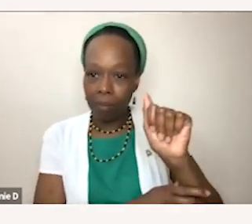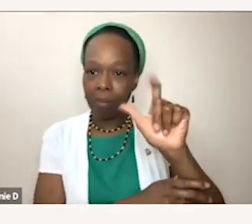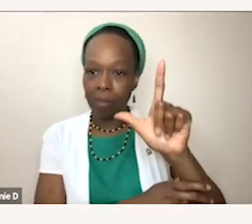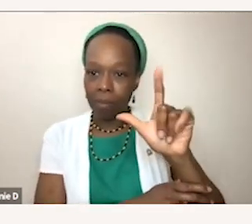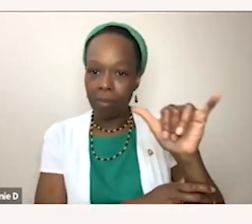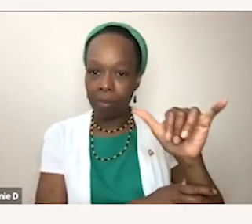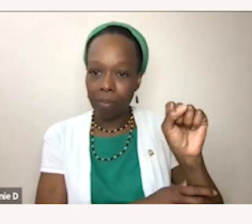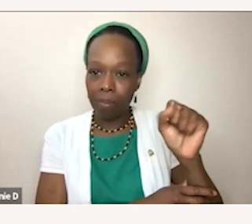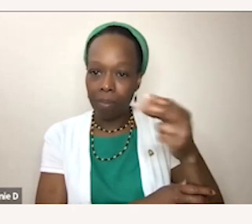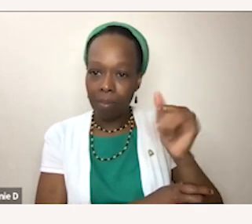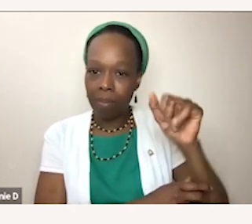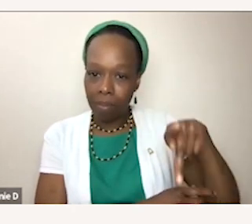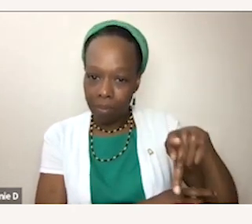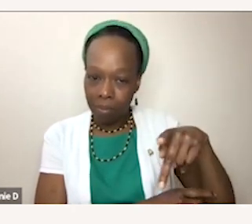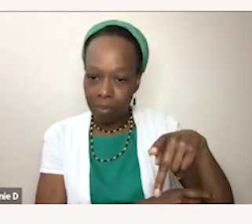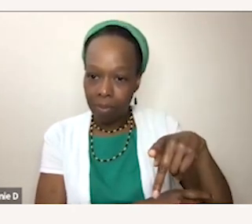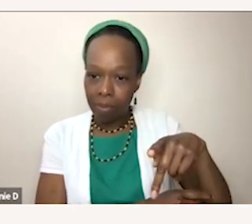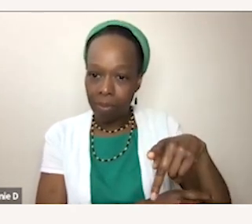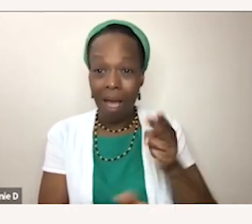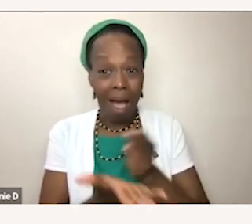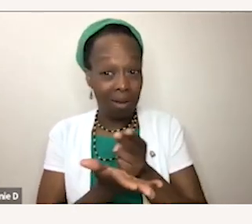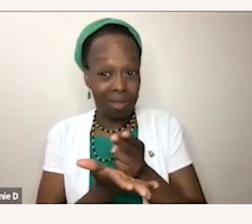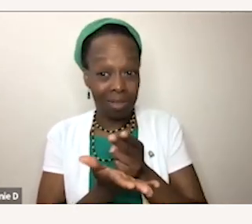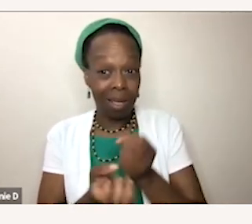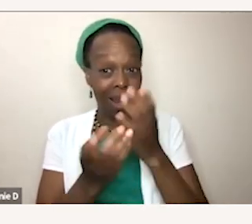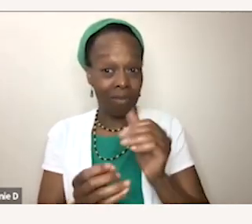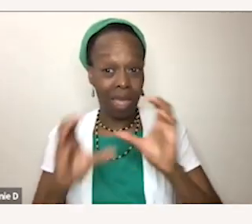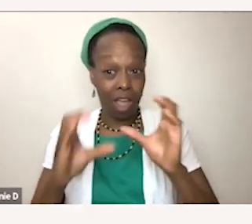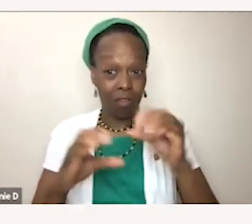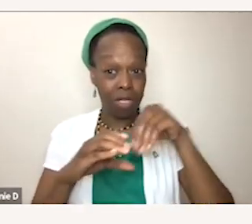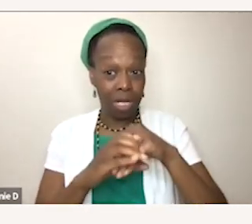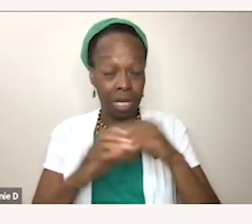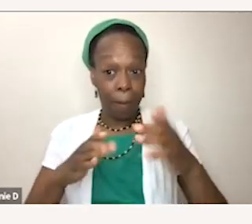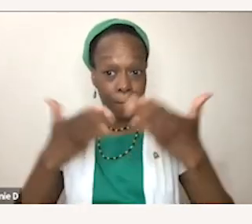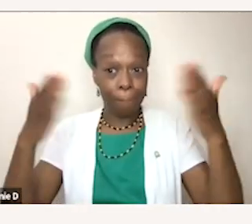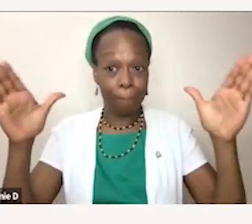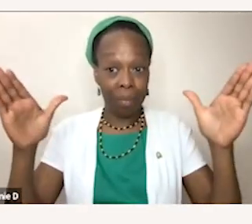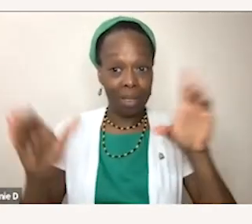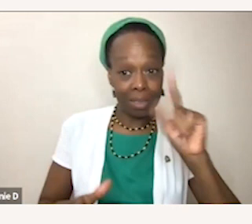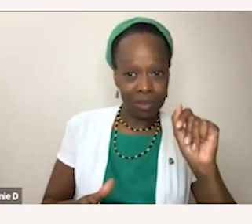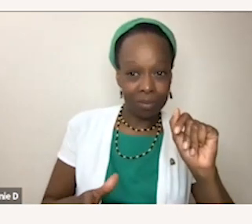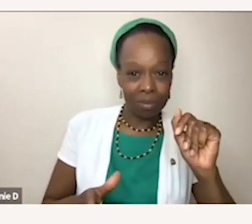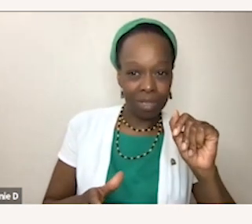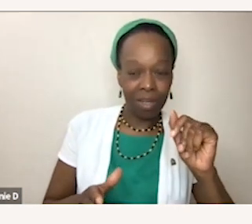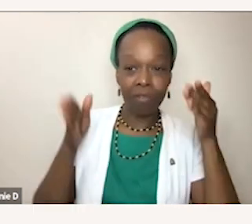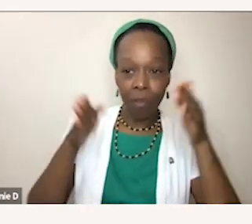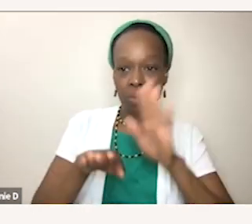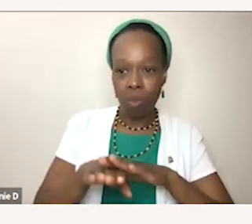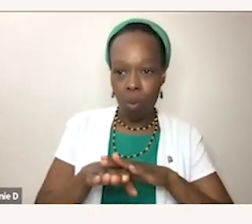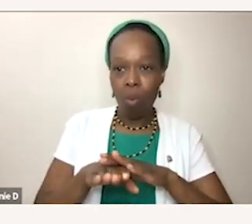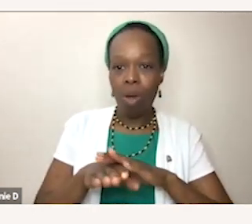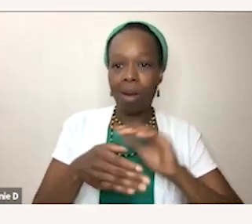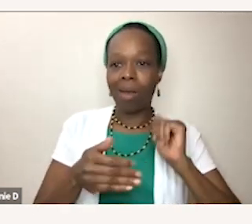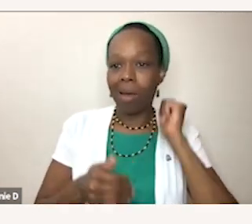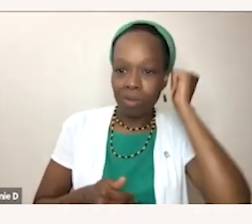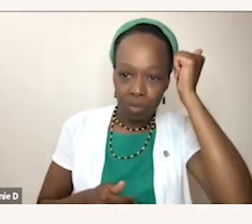play in this, truthfully, a lot of that conversation in the broader disability circles centres around adults and how adults can be allies,